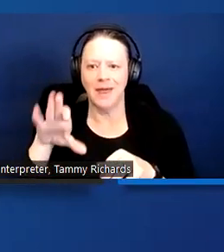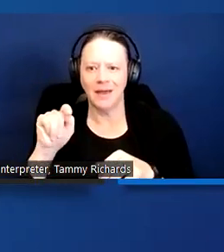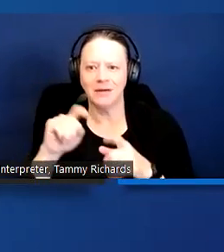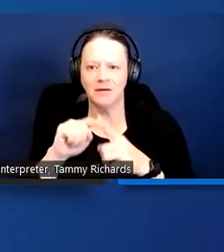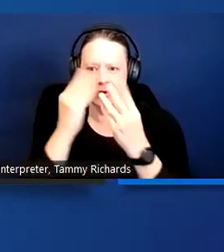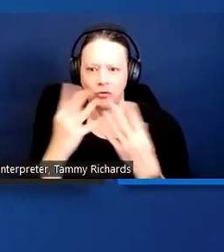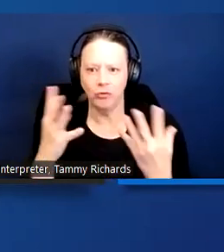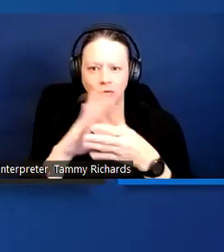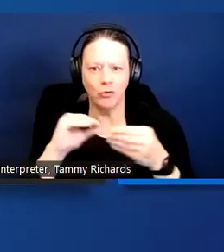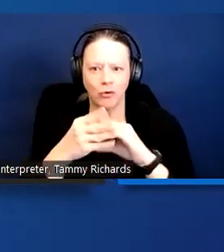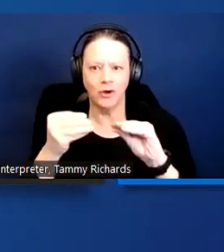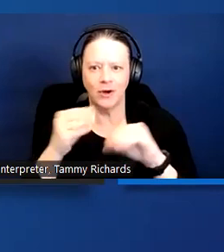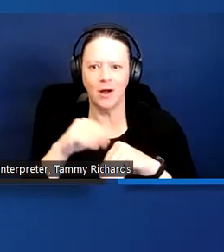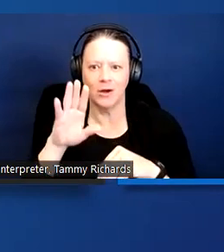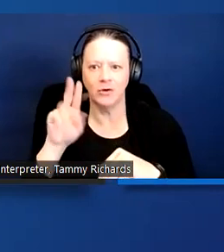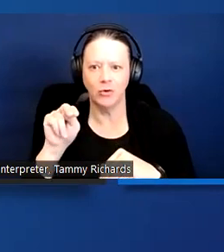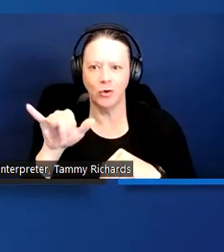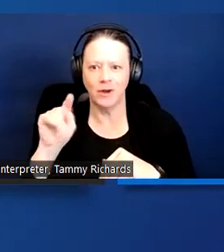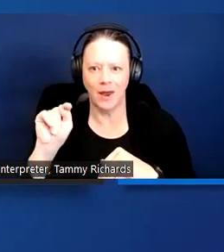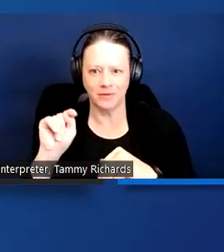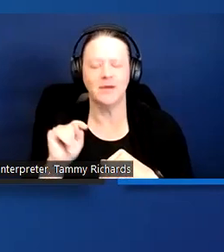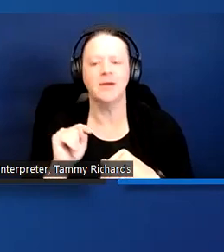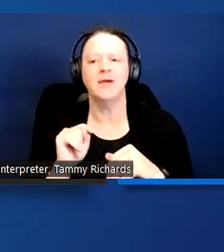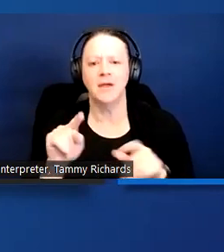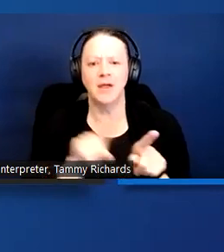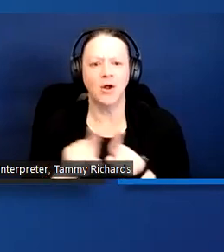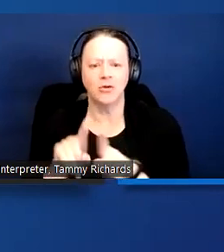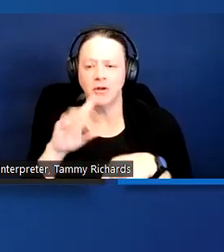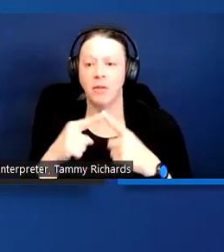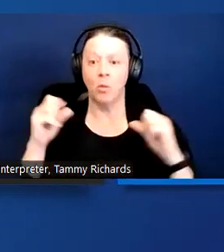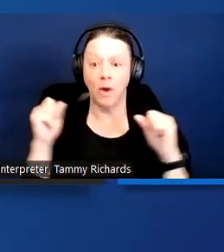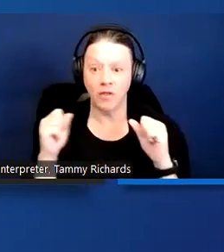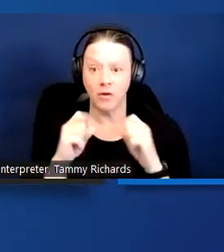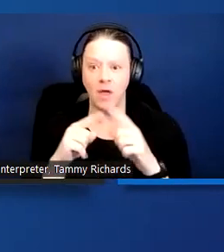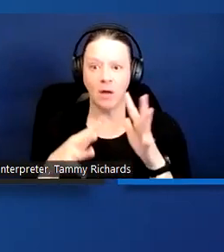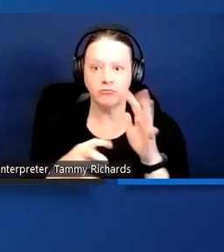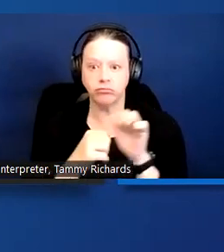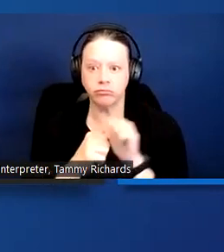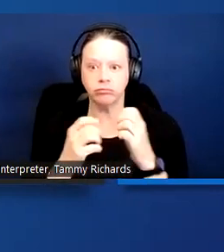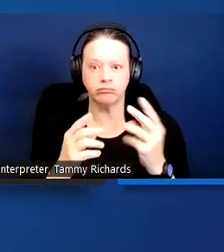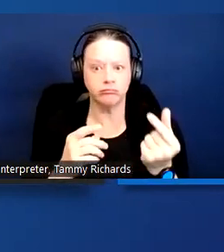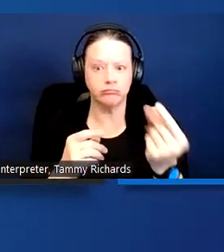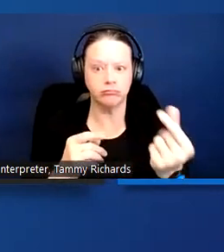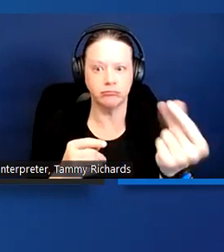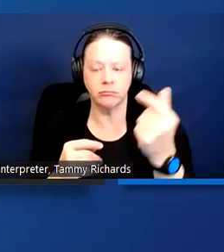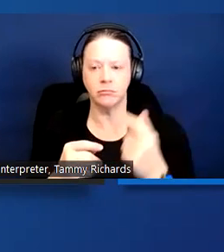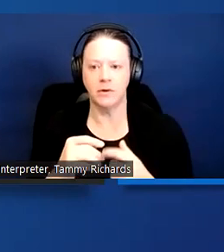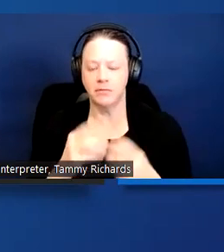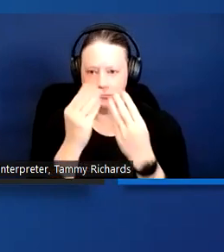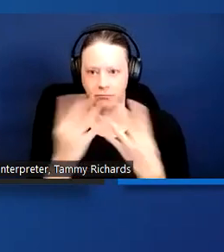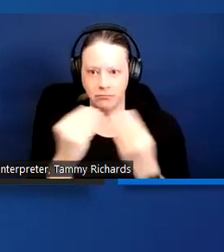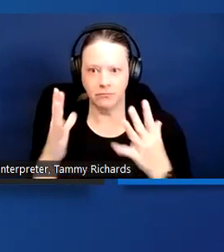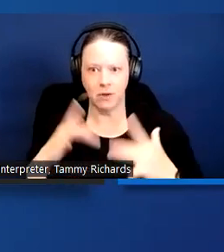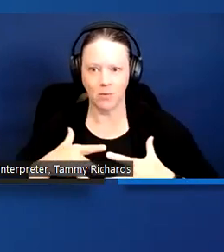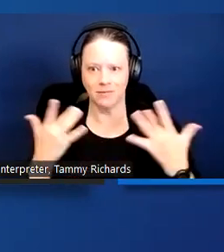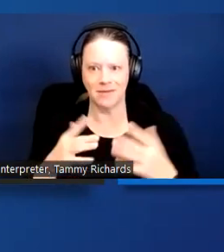It's the weather widget that's telling you updated information about what's going on outside. Or